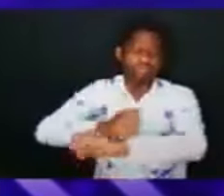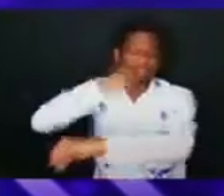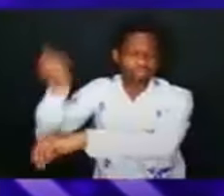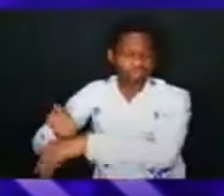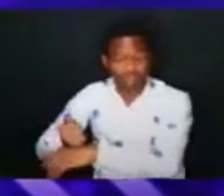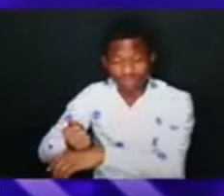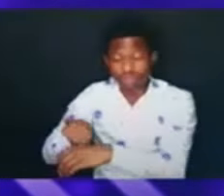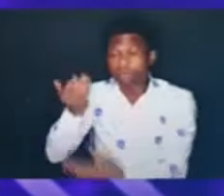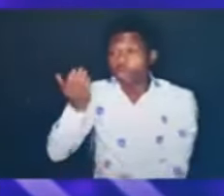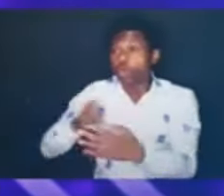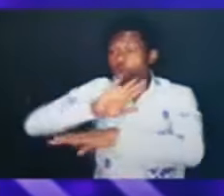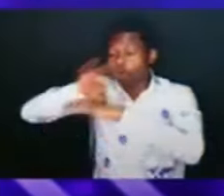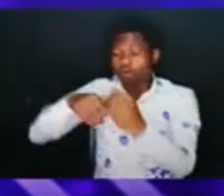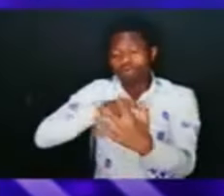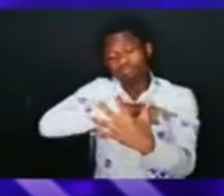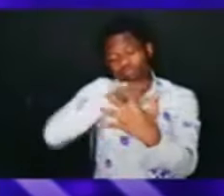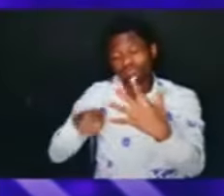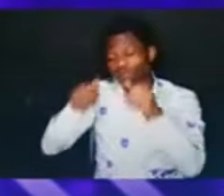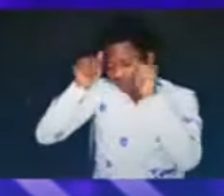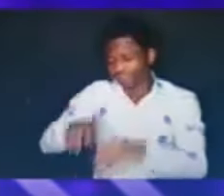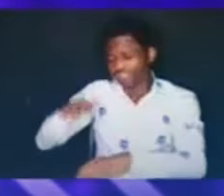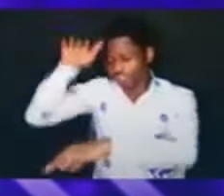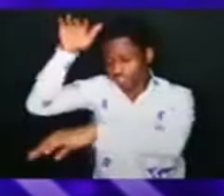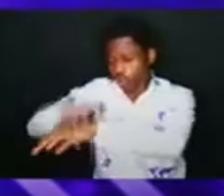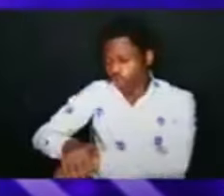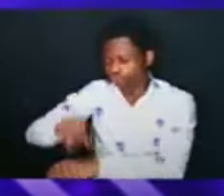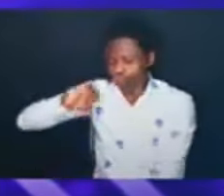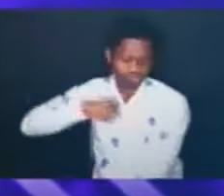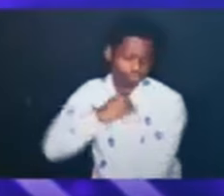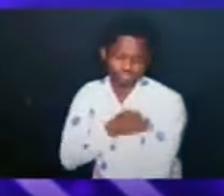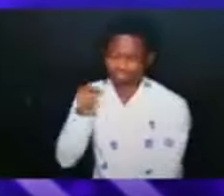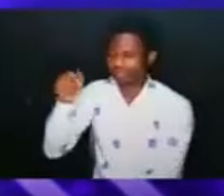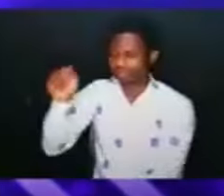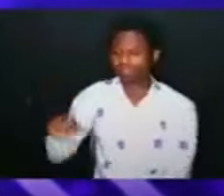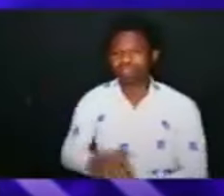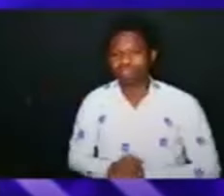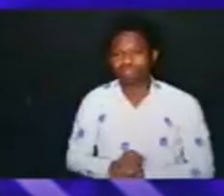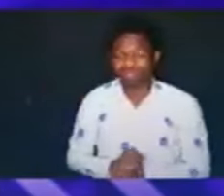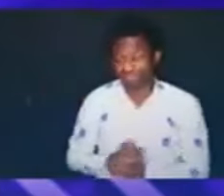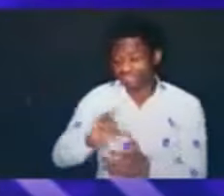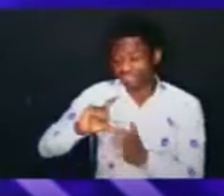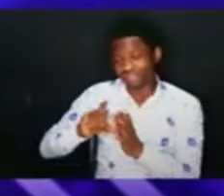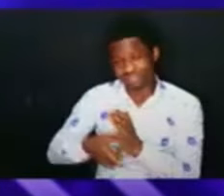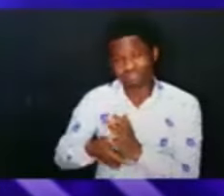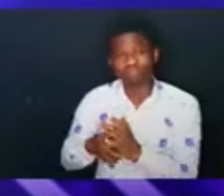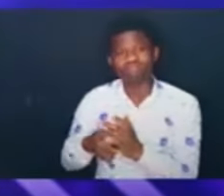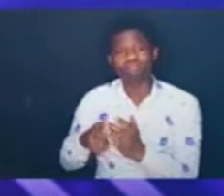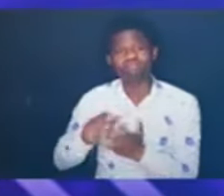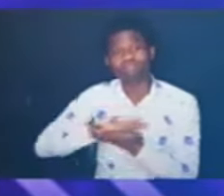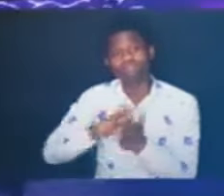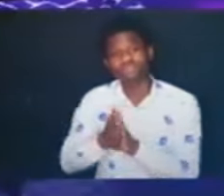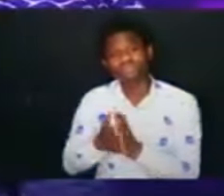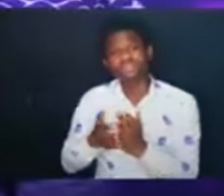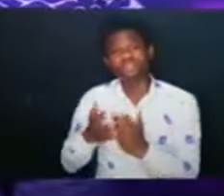on your father rest on the head of Joseph and the brow of the prince among his brothers. O